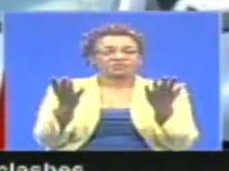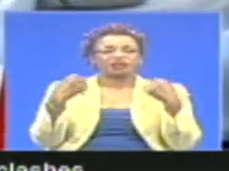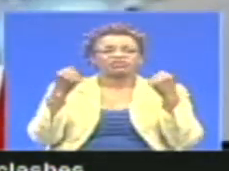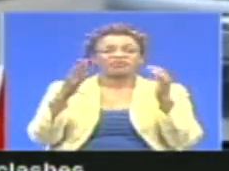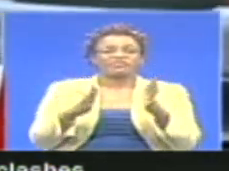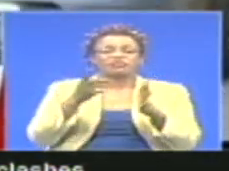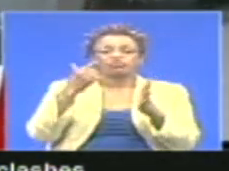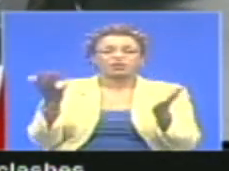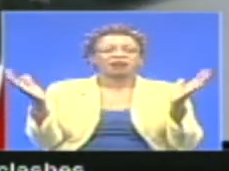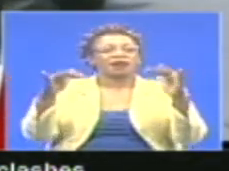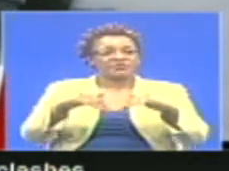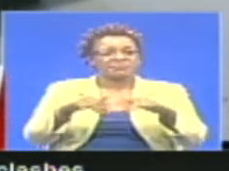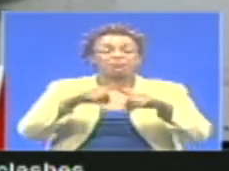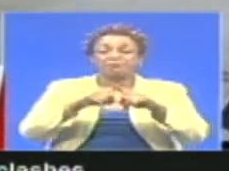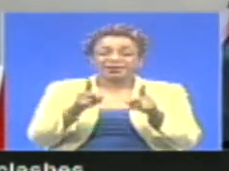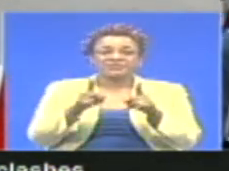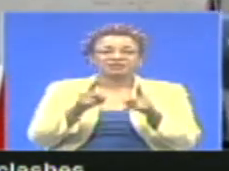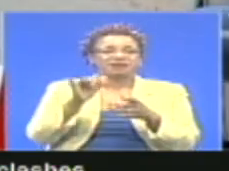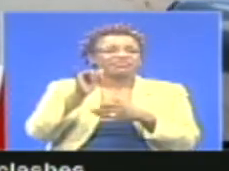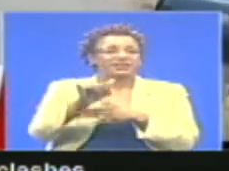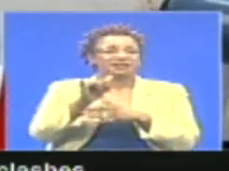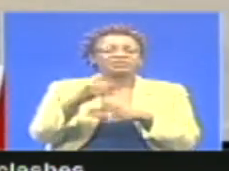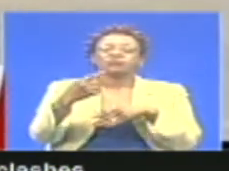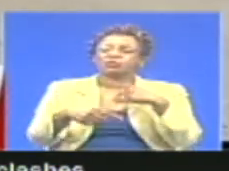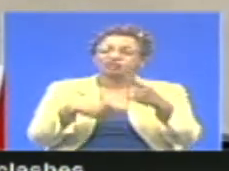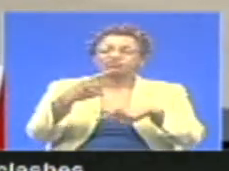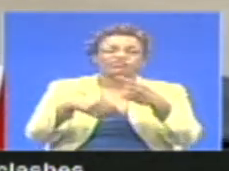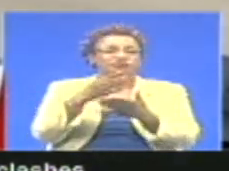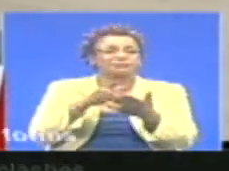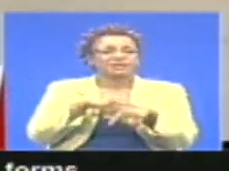had gathered. But the drama had gone on for quite some time.